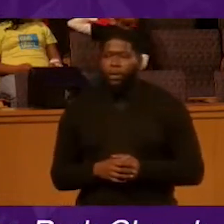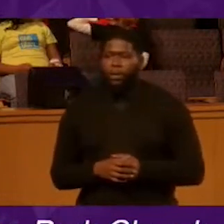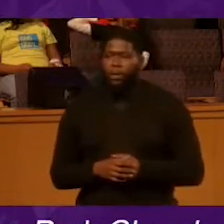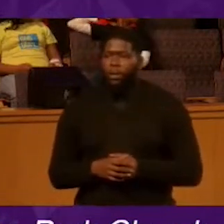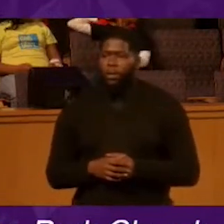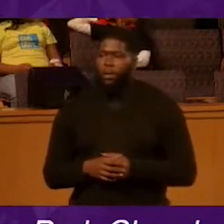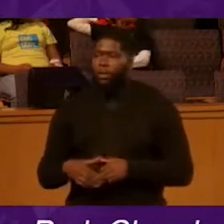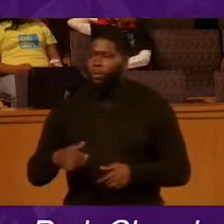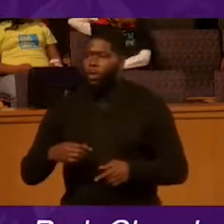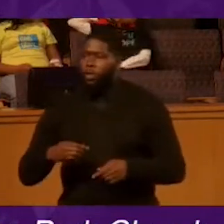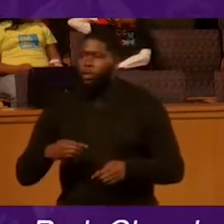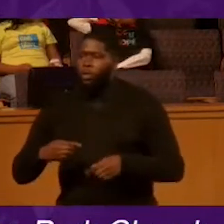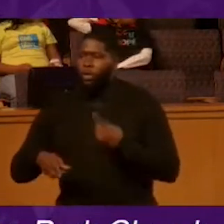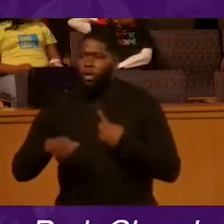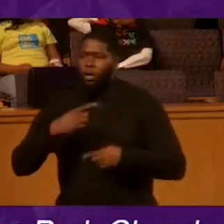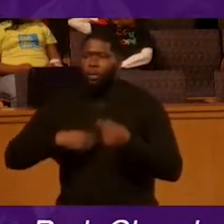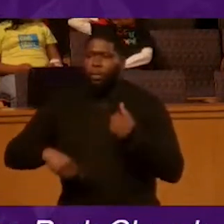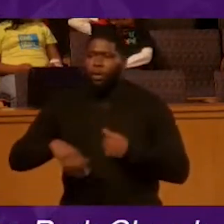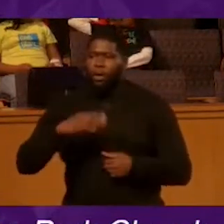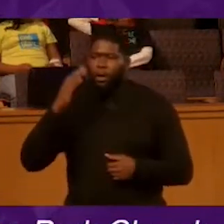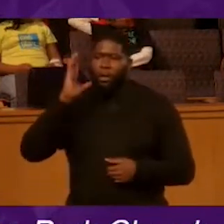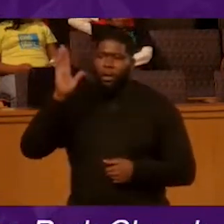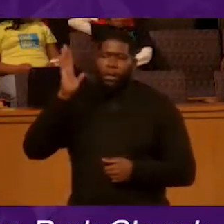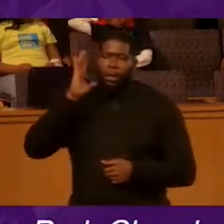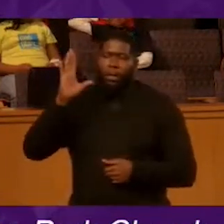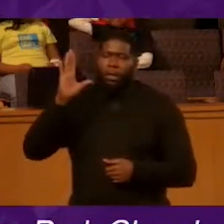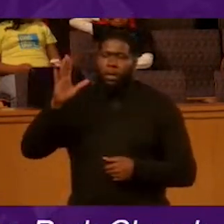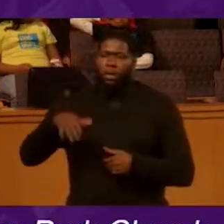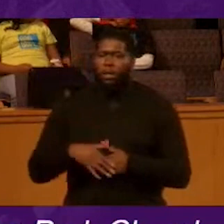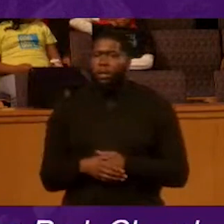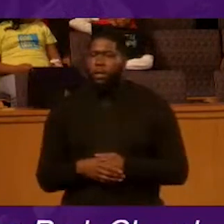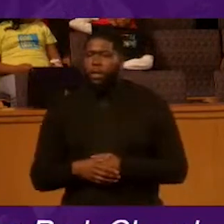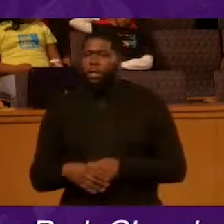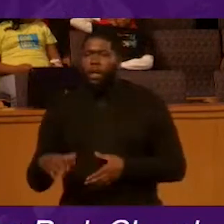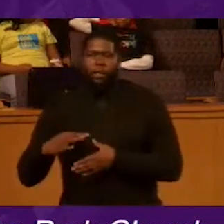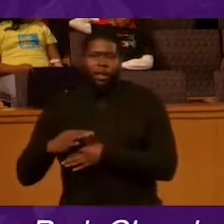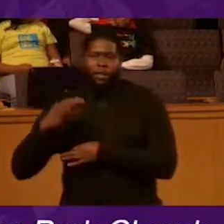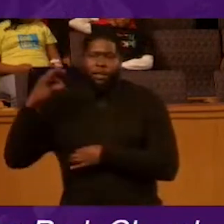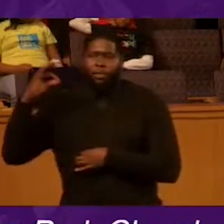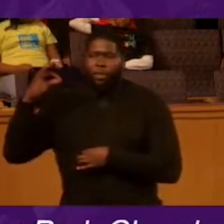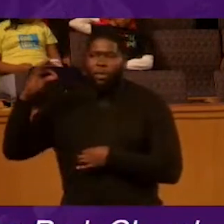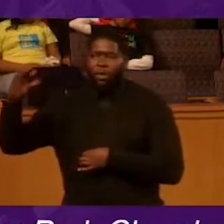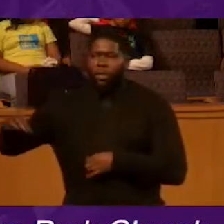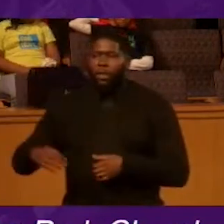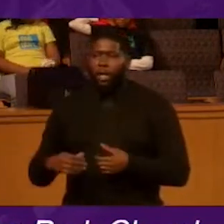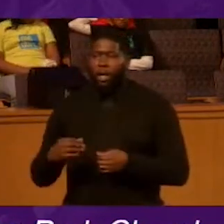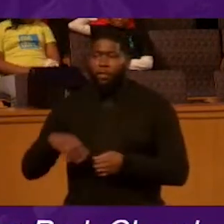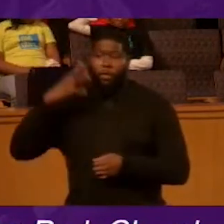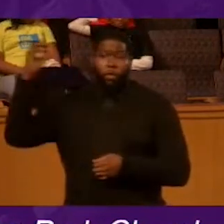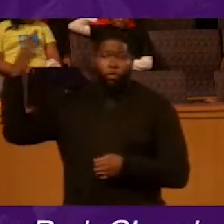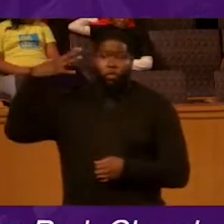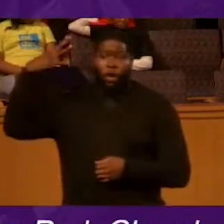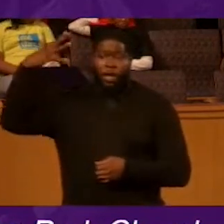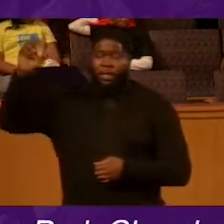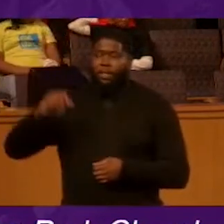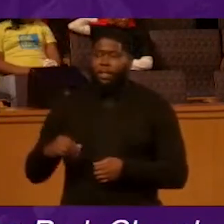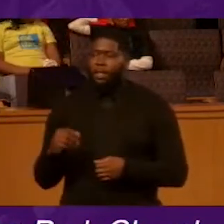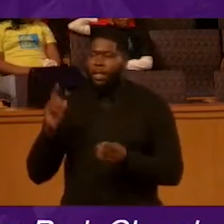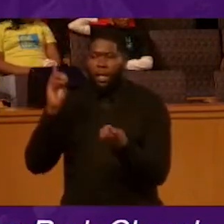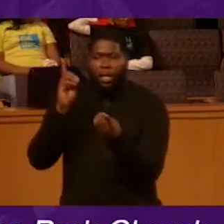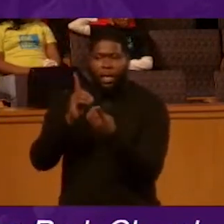When you come out every Sunday, I just think you have a spirit of grace and excellence about